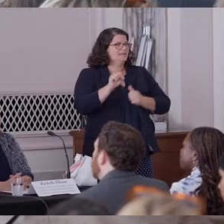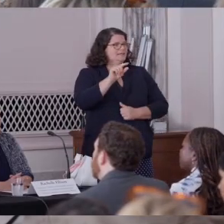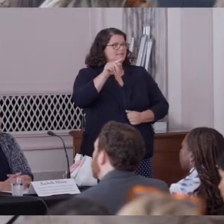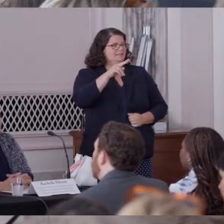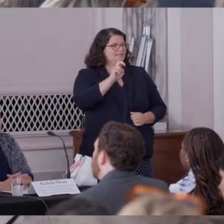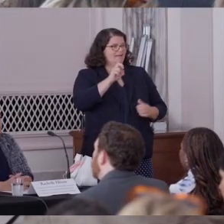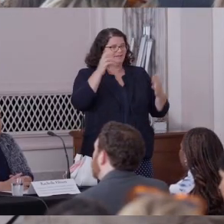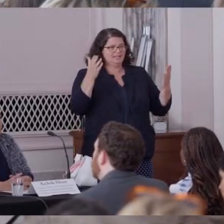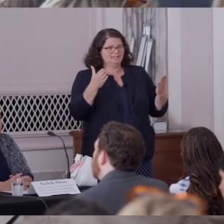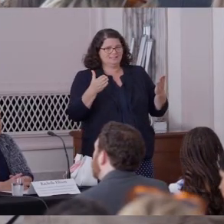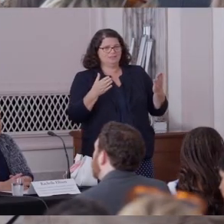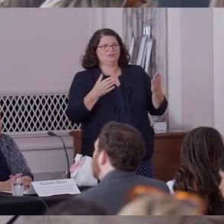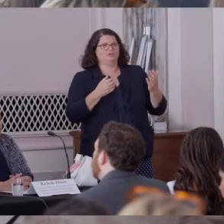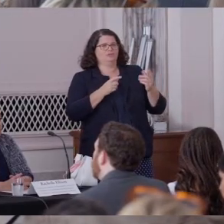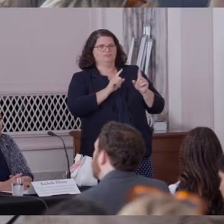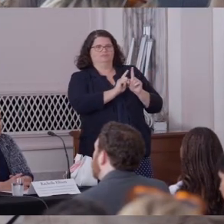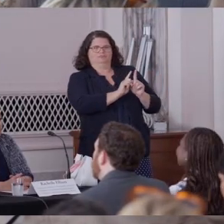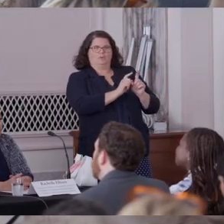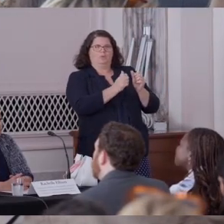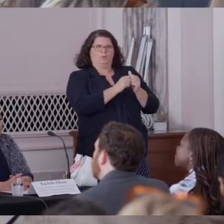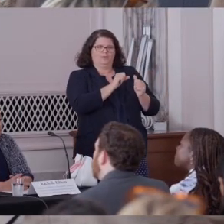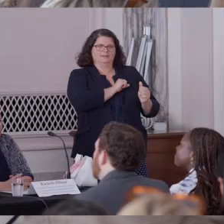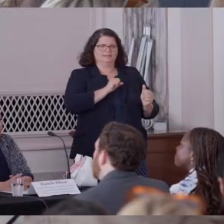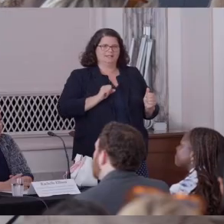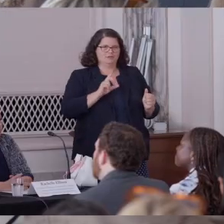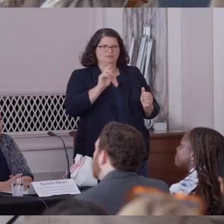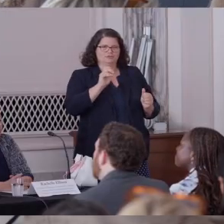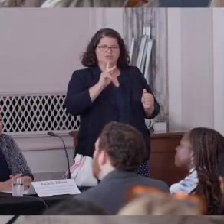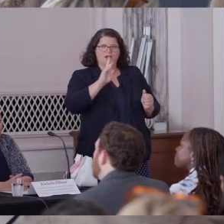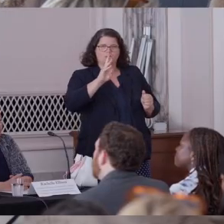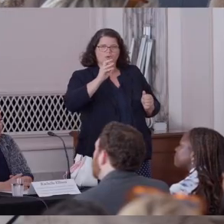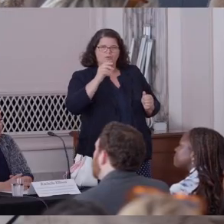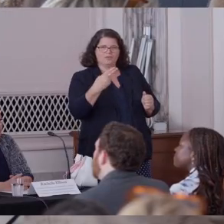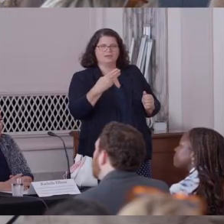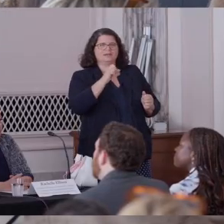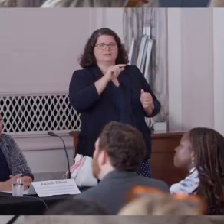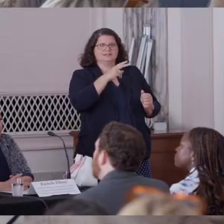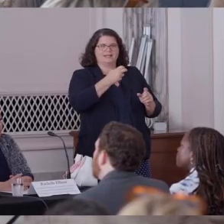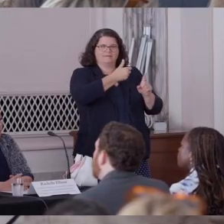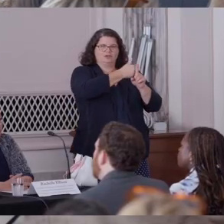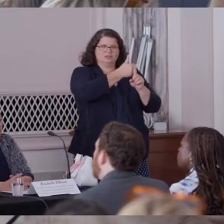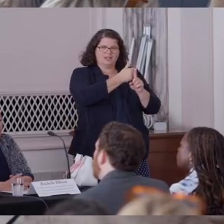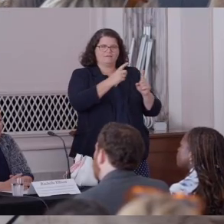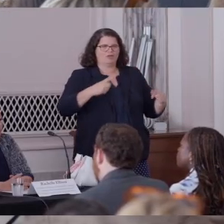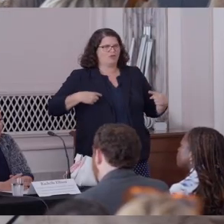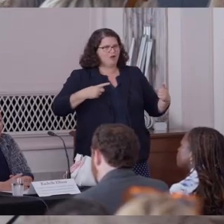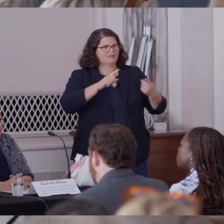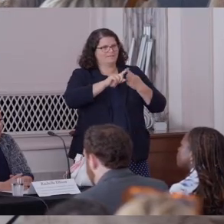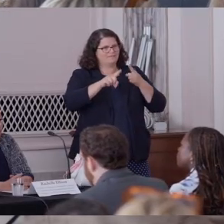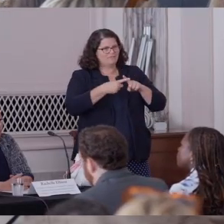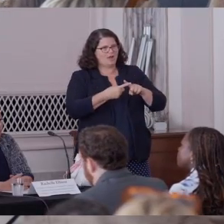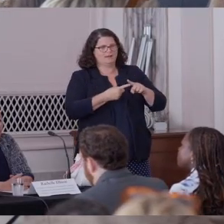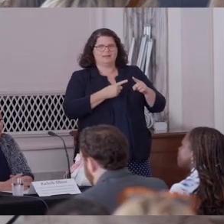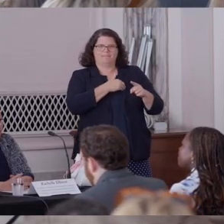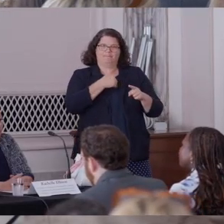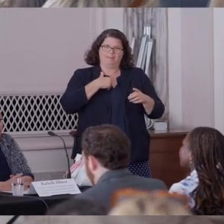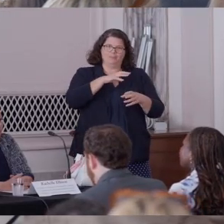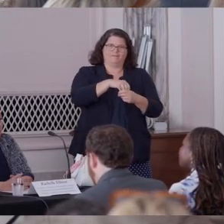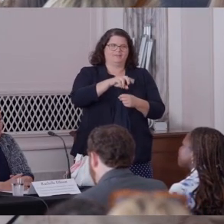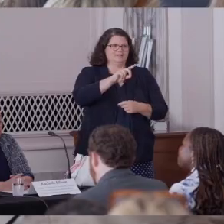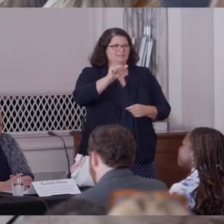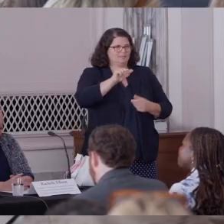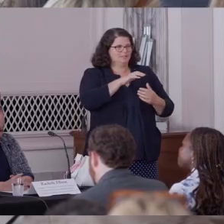Duckworth. Stephanie has been a longtime friend to and member of the disability community and has worked in the Senate for many